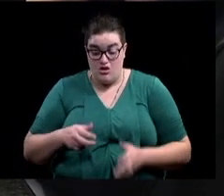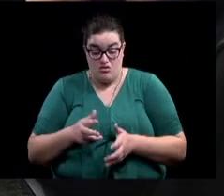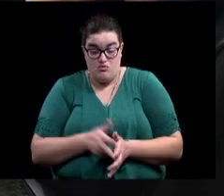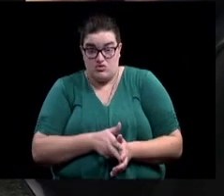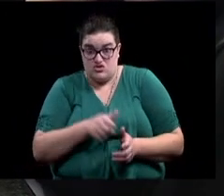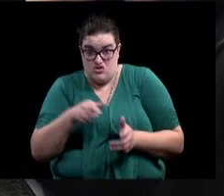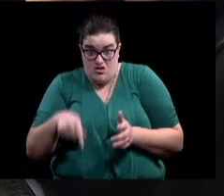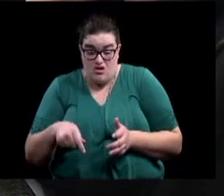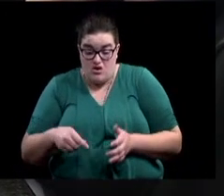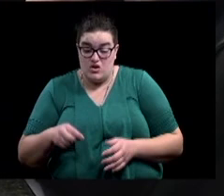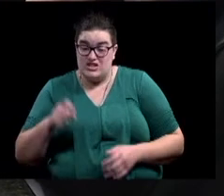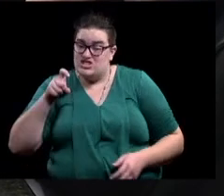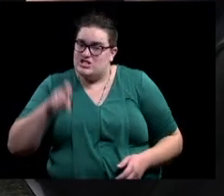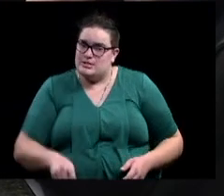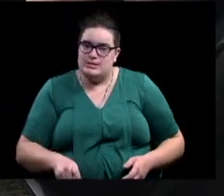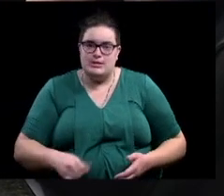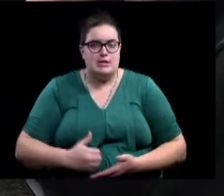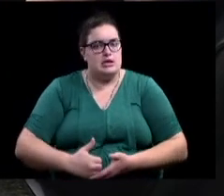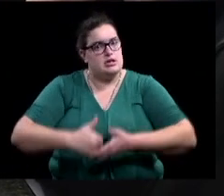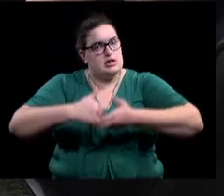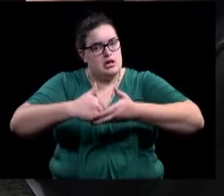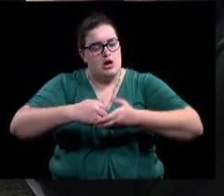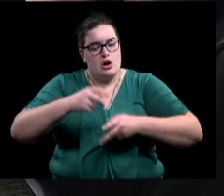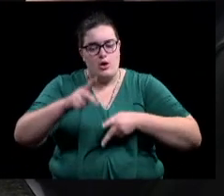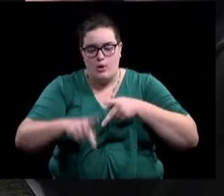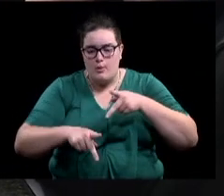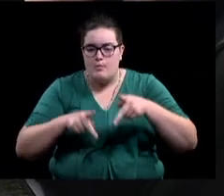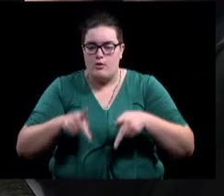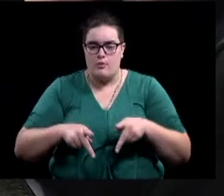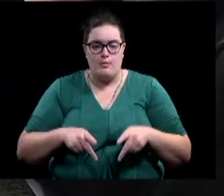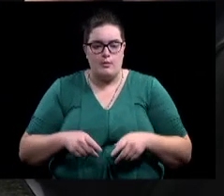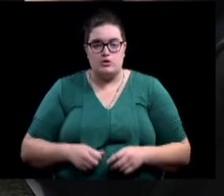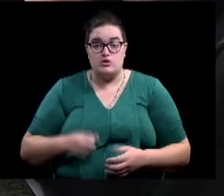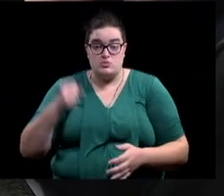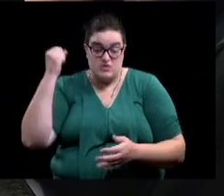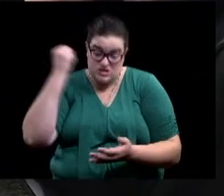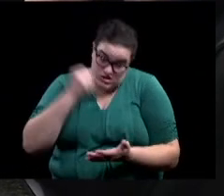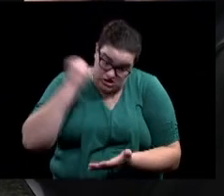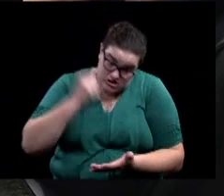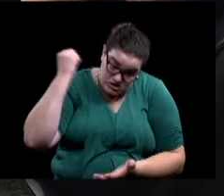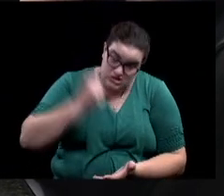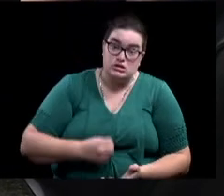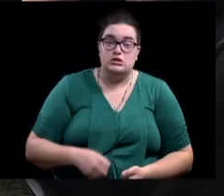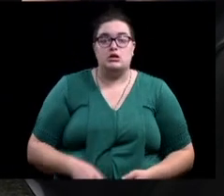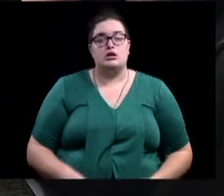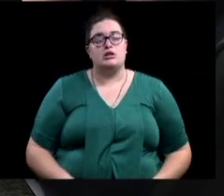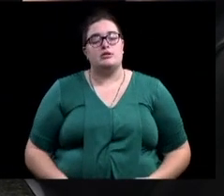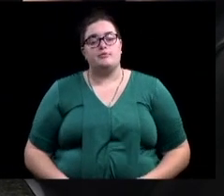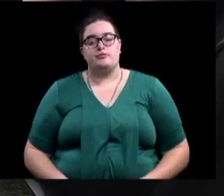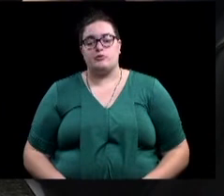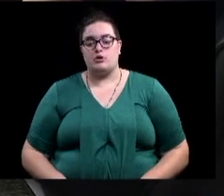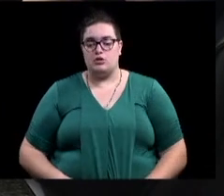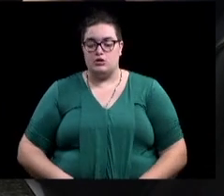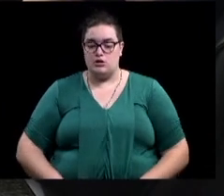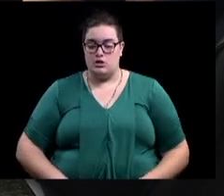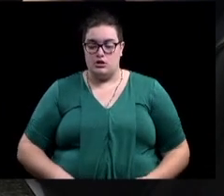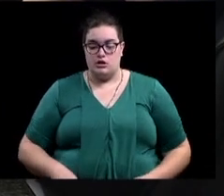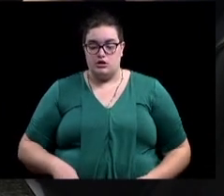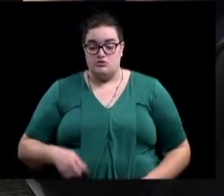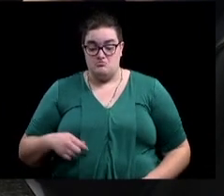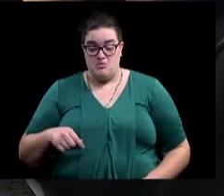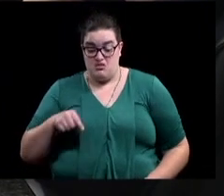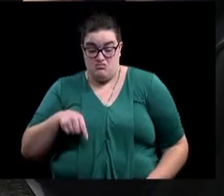had to intervene on his behalf quicker than, she couldn't be concerned about turning on a body-worn camera. Some of the success